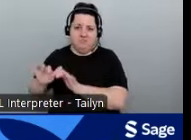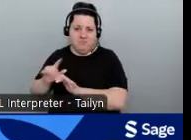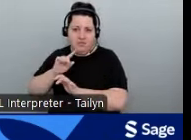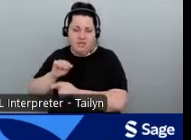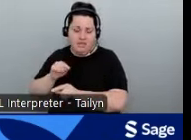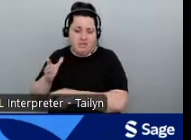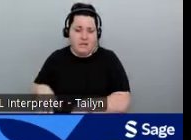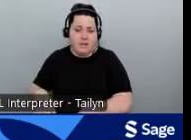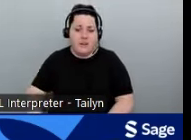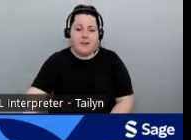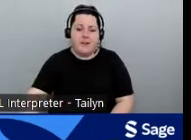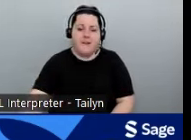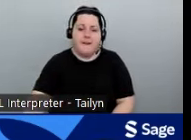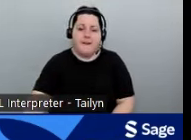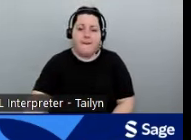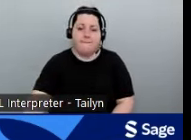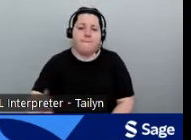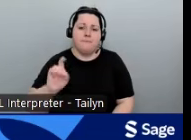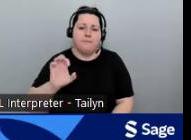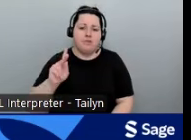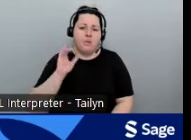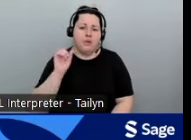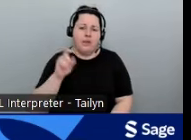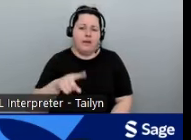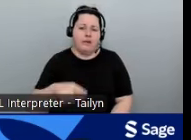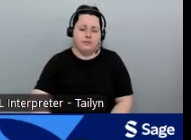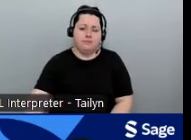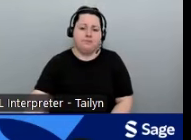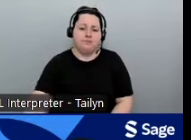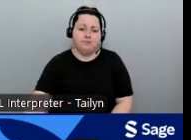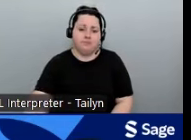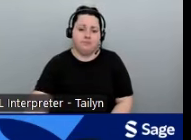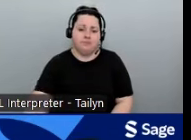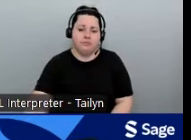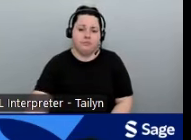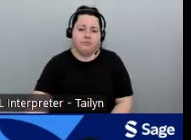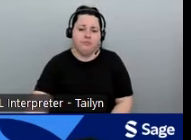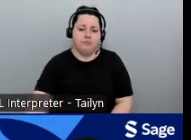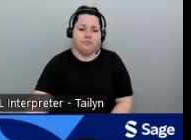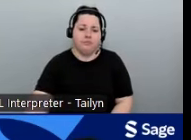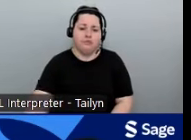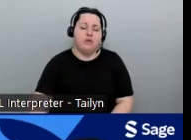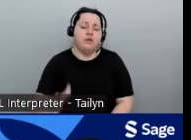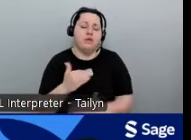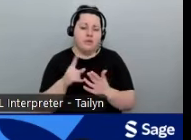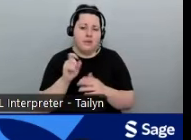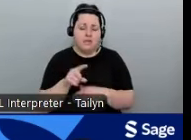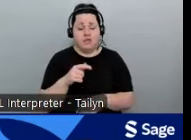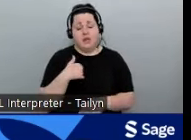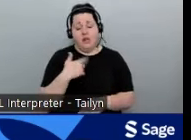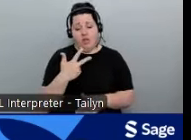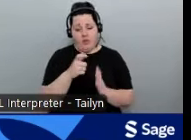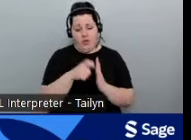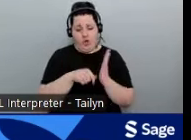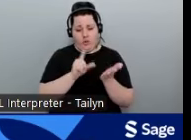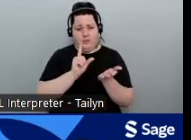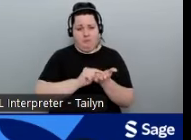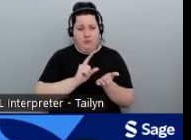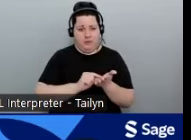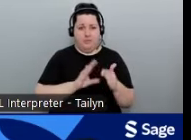Derek, I have a question I'm going to ask you first, if I may. So somebody asked here, I've published 3 articles based on the findings of my